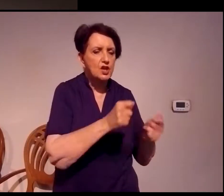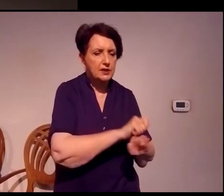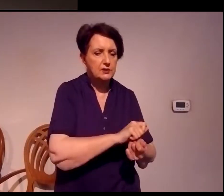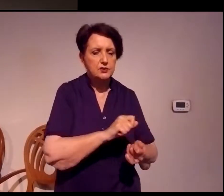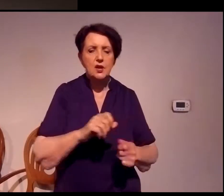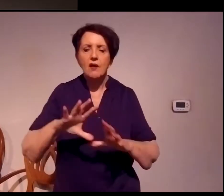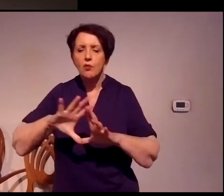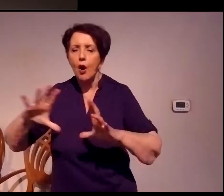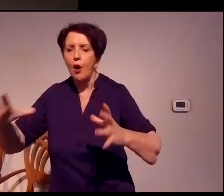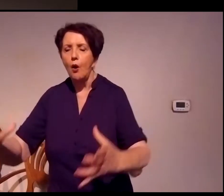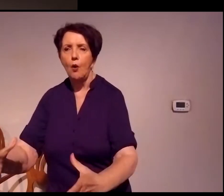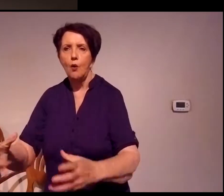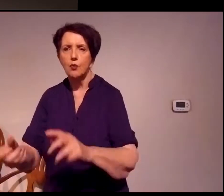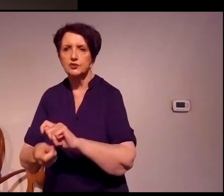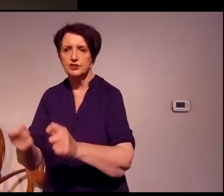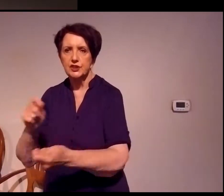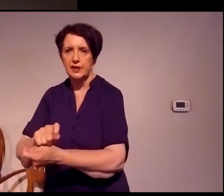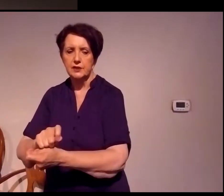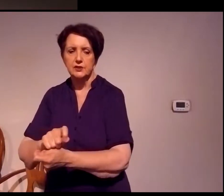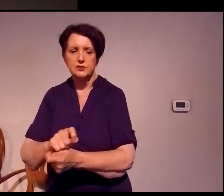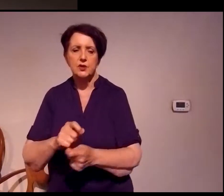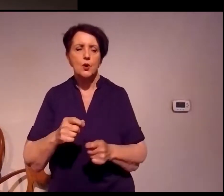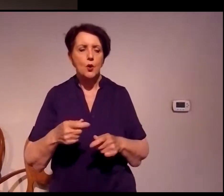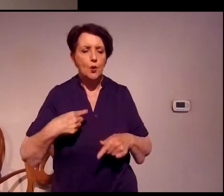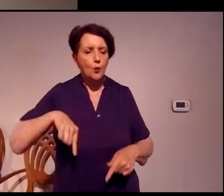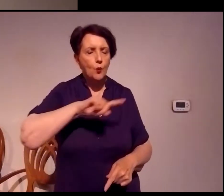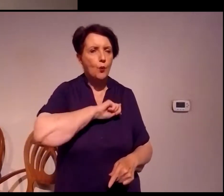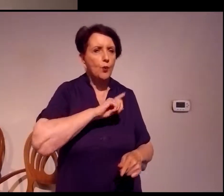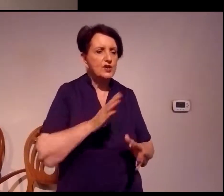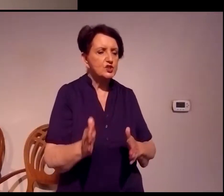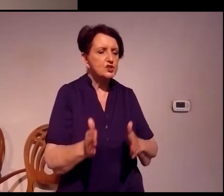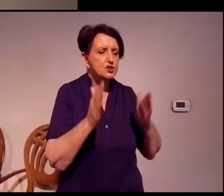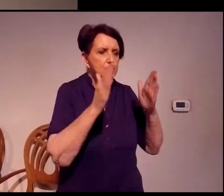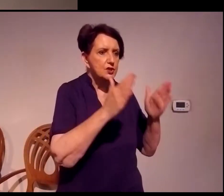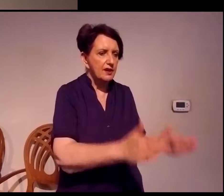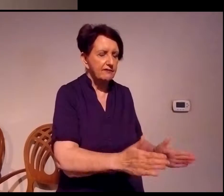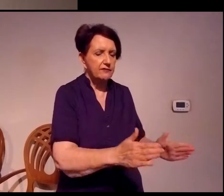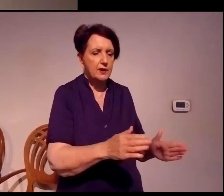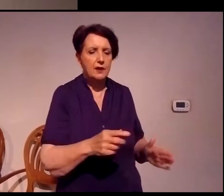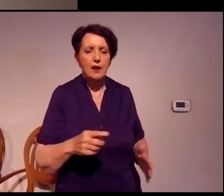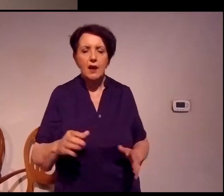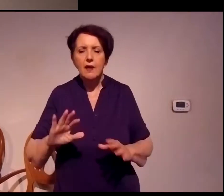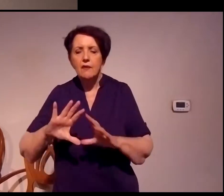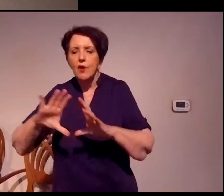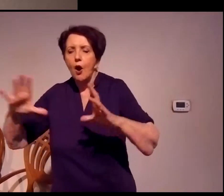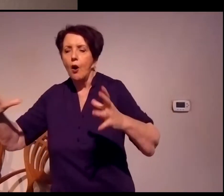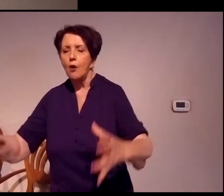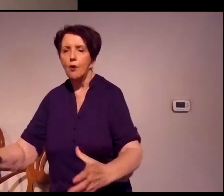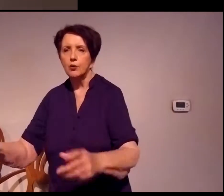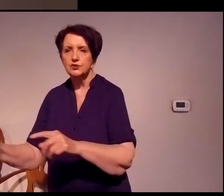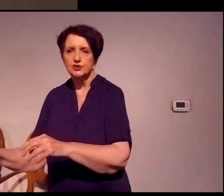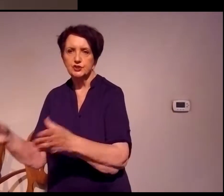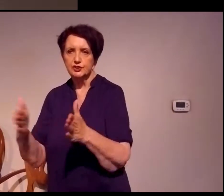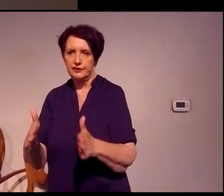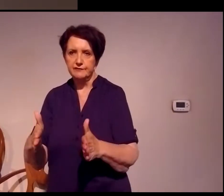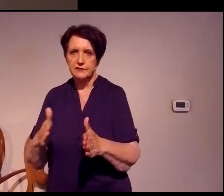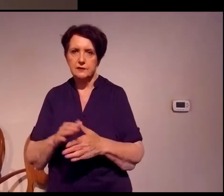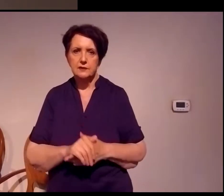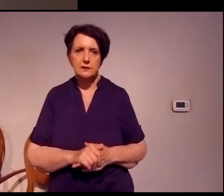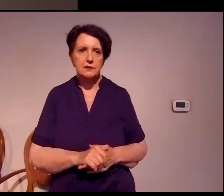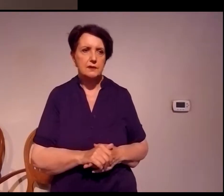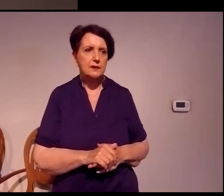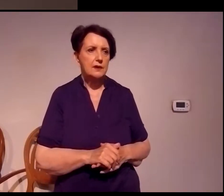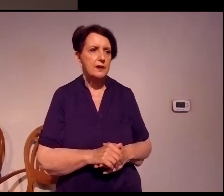transforms. We shift, the whole shifts. It's not somebody out there that's going to get their act together. It's